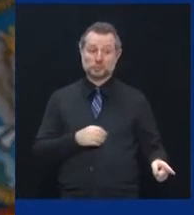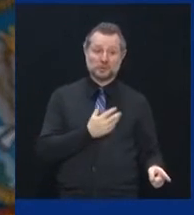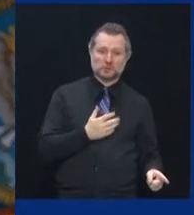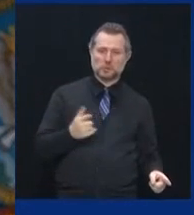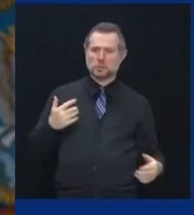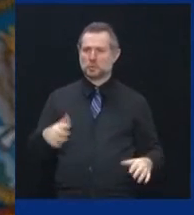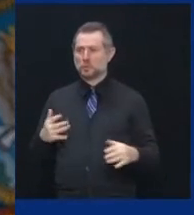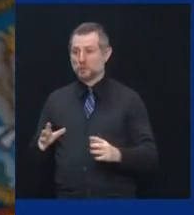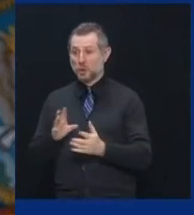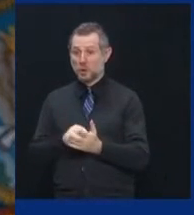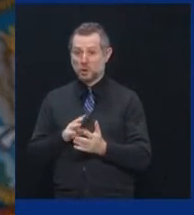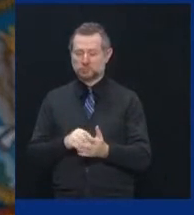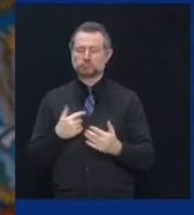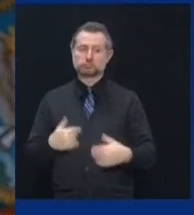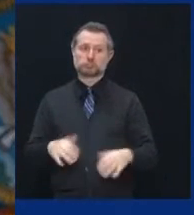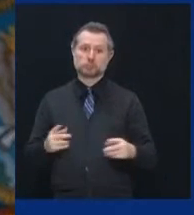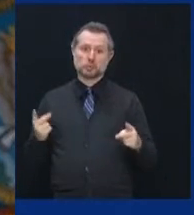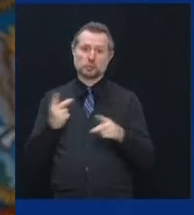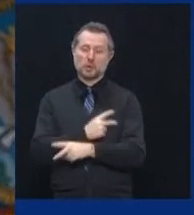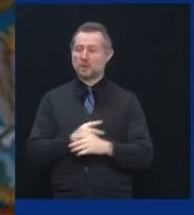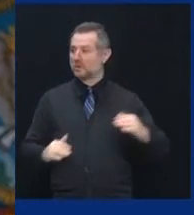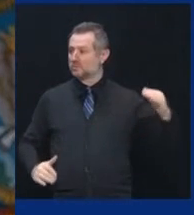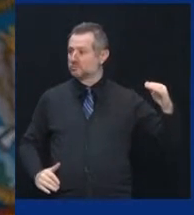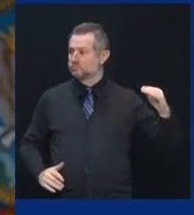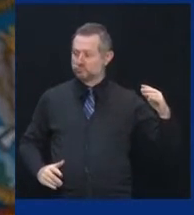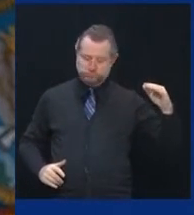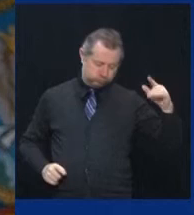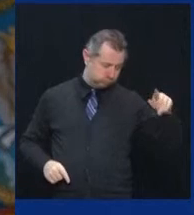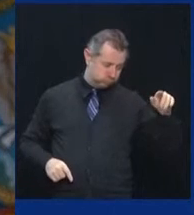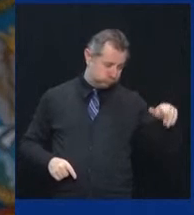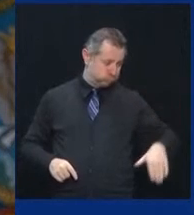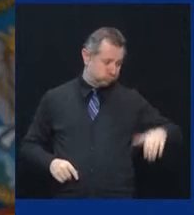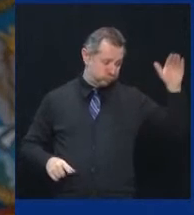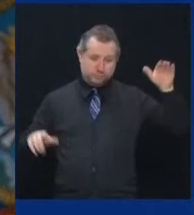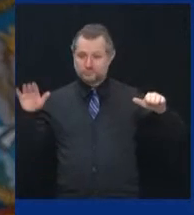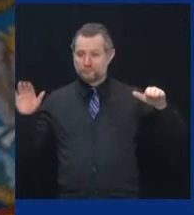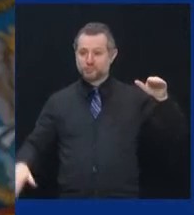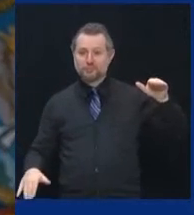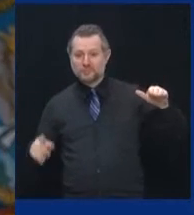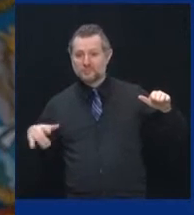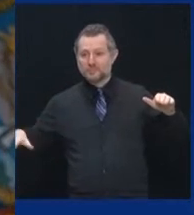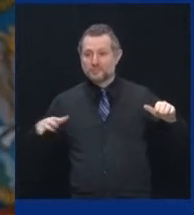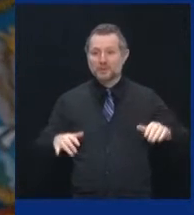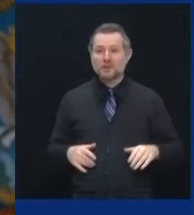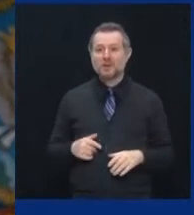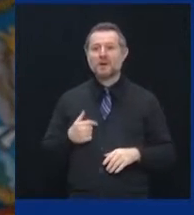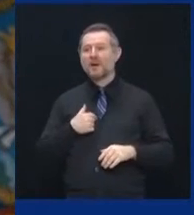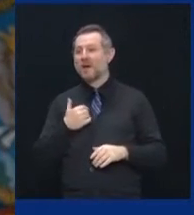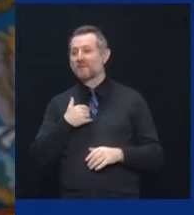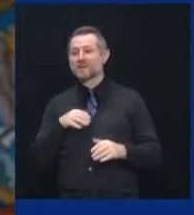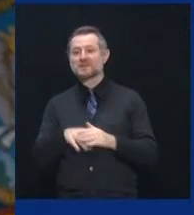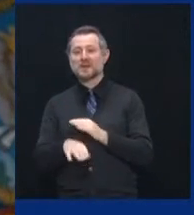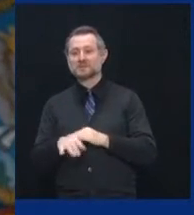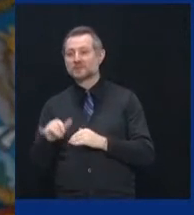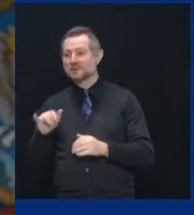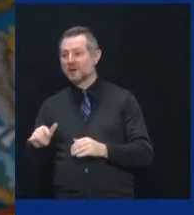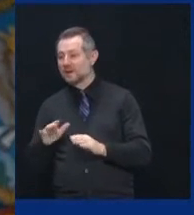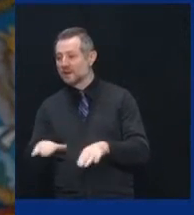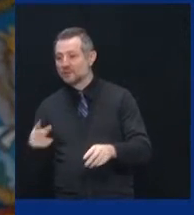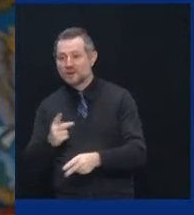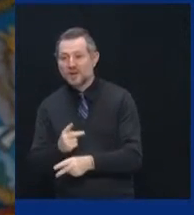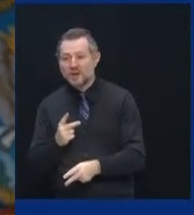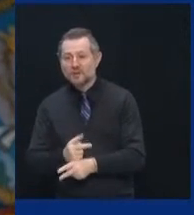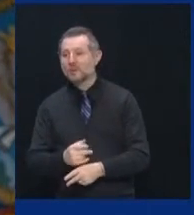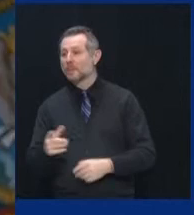furthered the divide. That's the truth. We saw the lack of access to affordable child care disrupt low-income families and